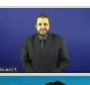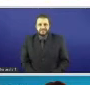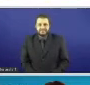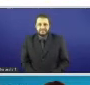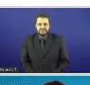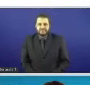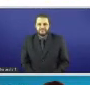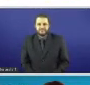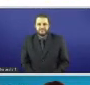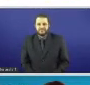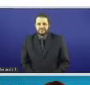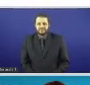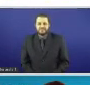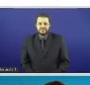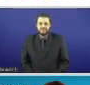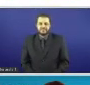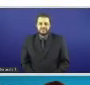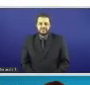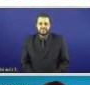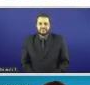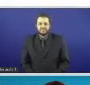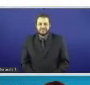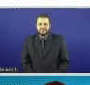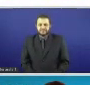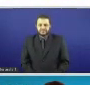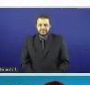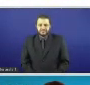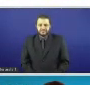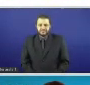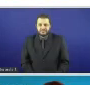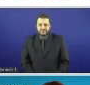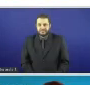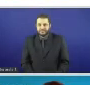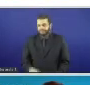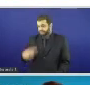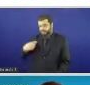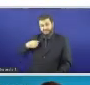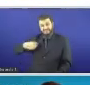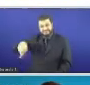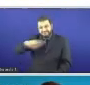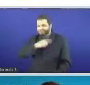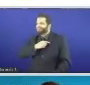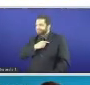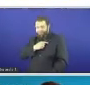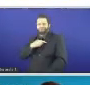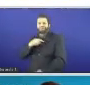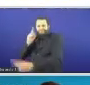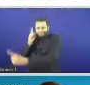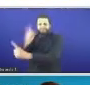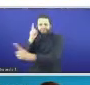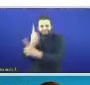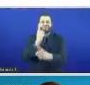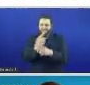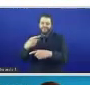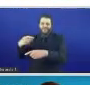Estamos viendo muchas restricciones y muchas olas de restricciones. The rise of anti-human